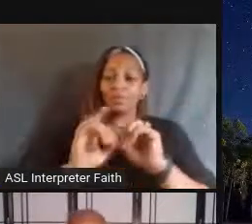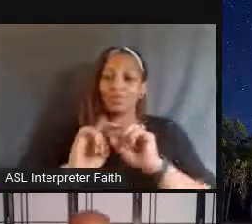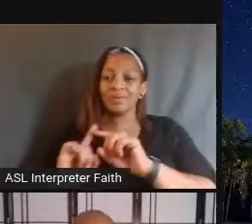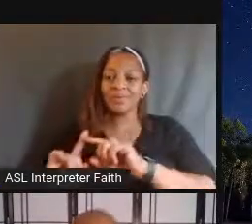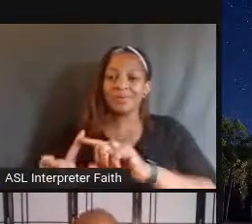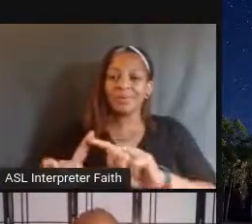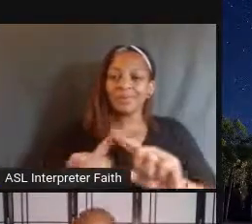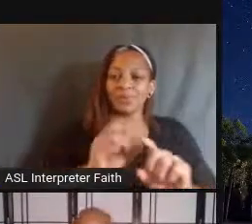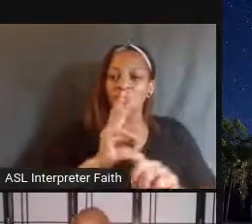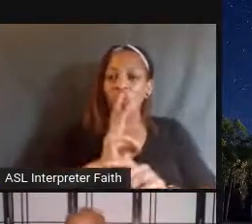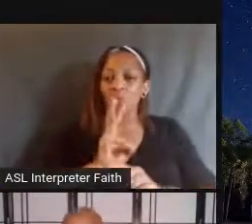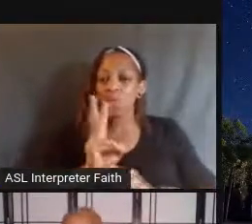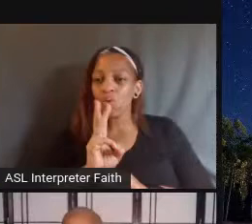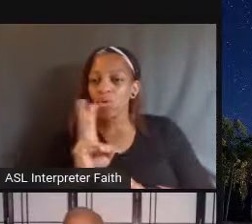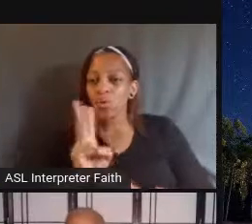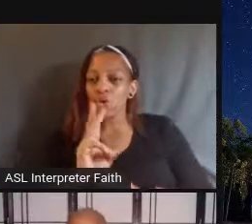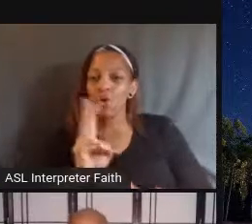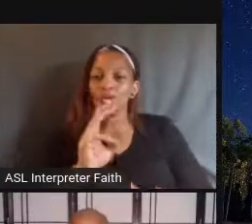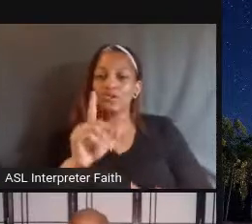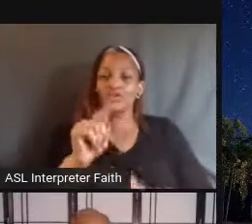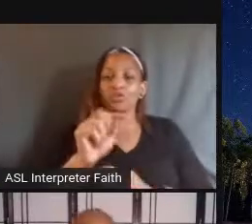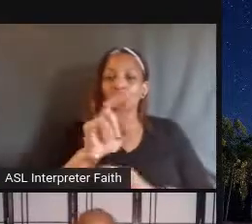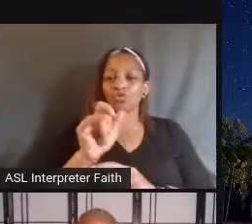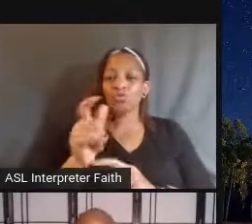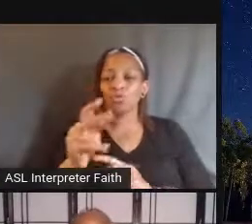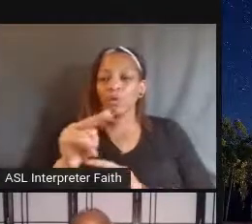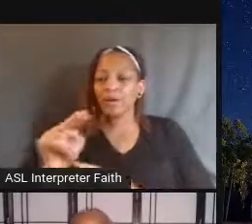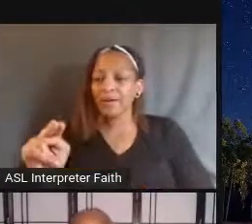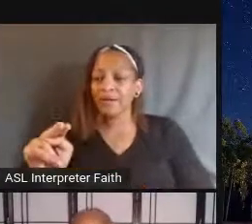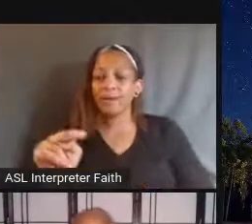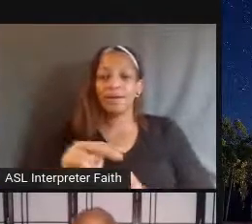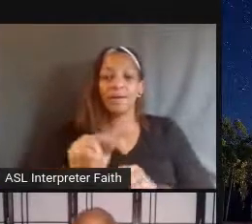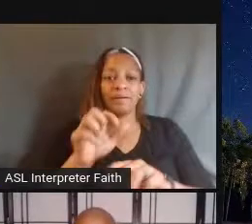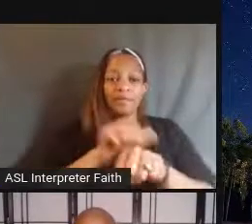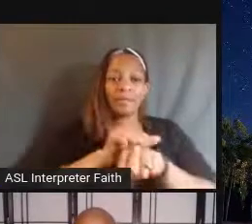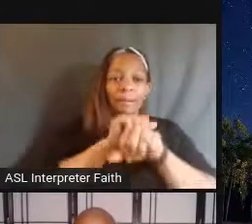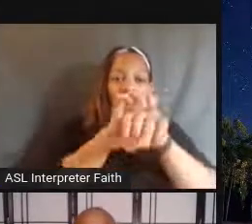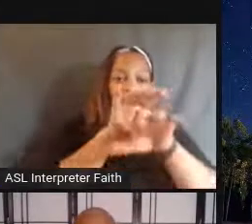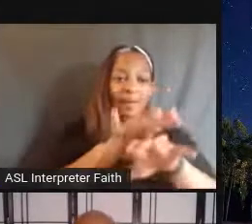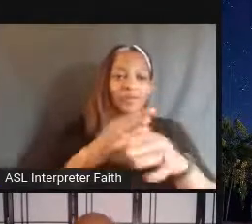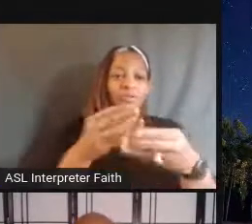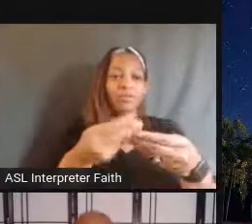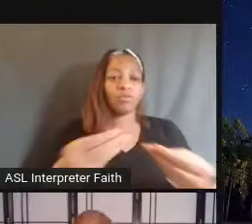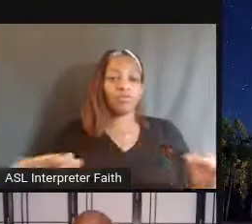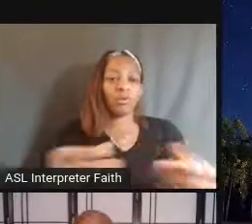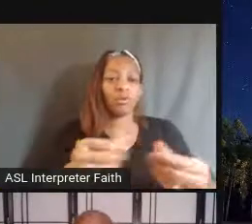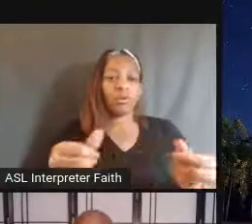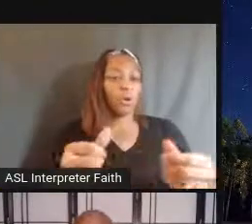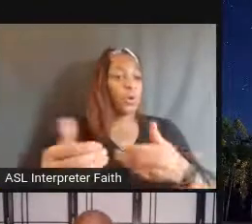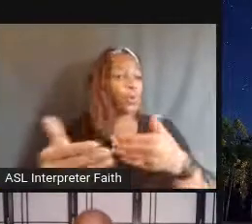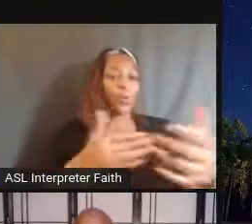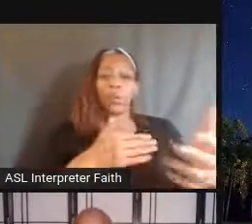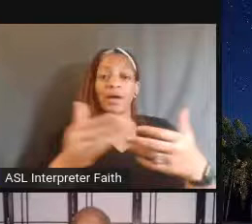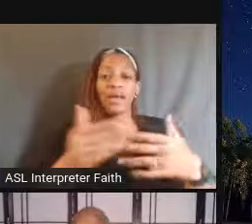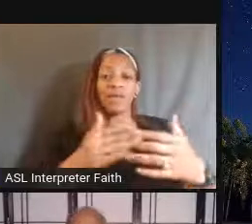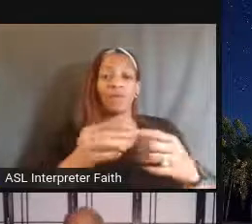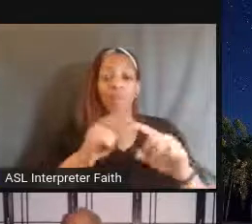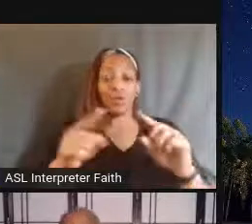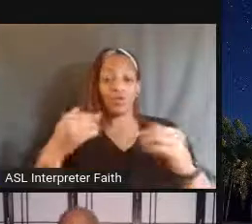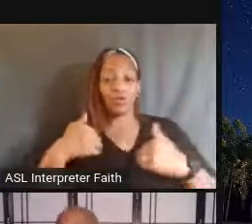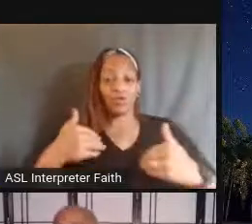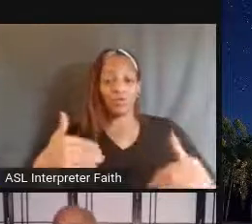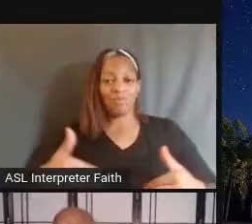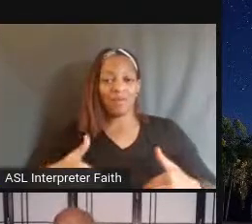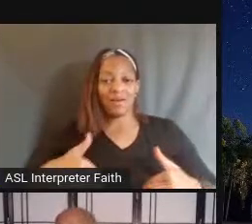water, the ground, the mountains. Whatever that is, recognize that your body is a